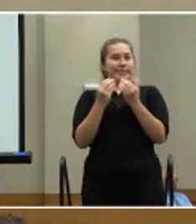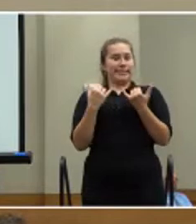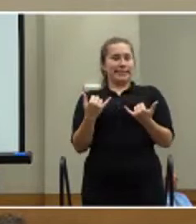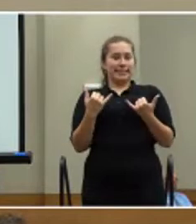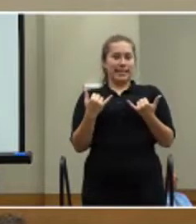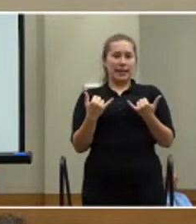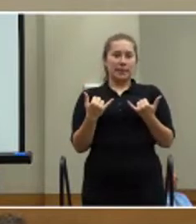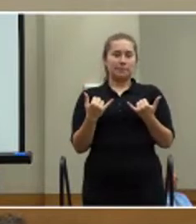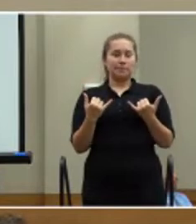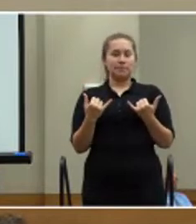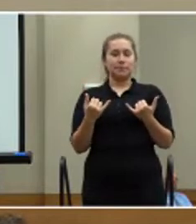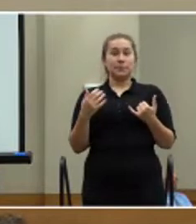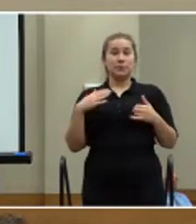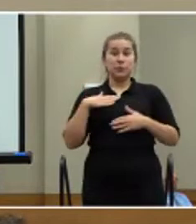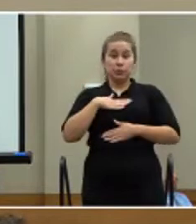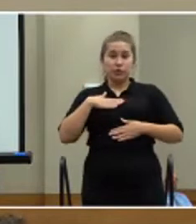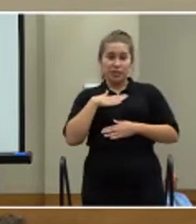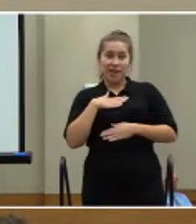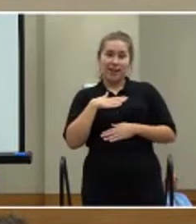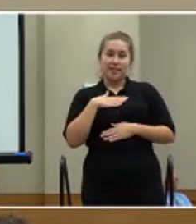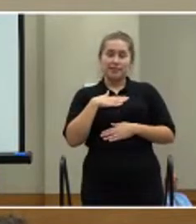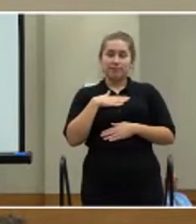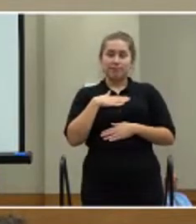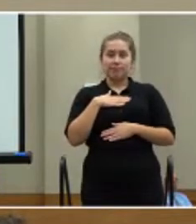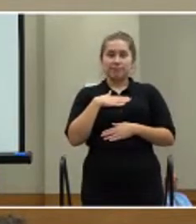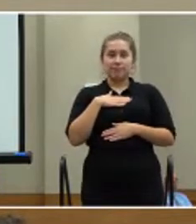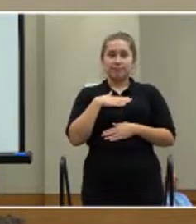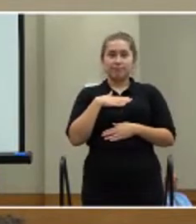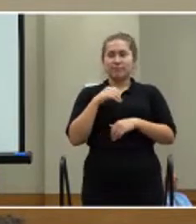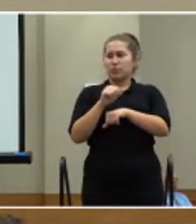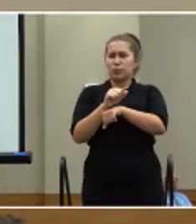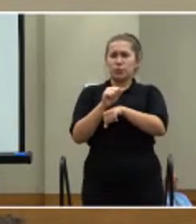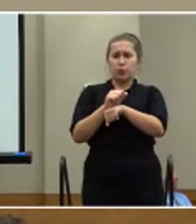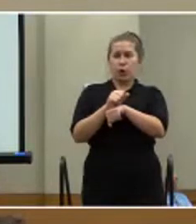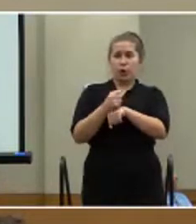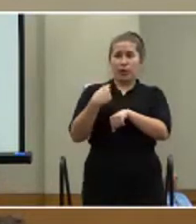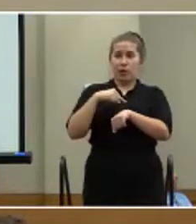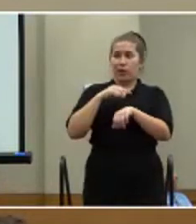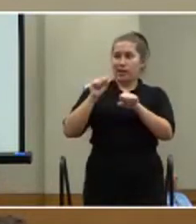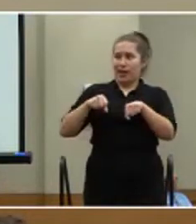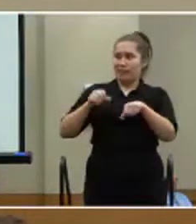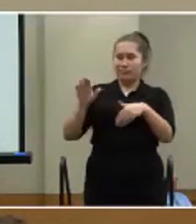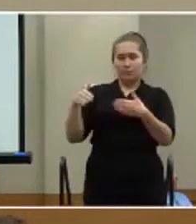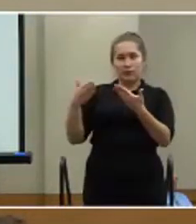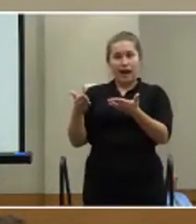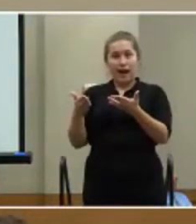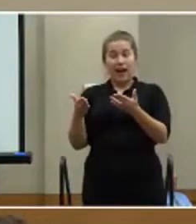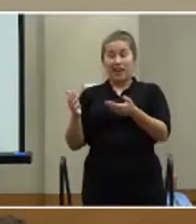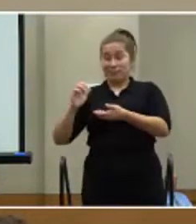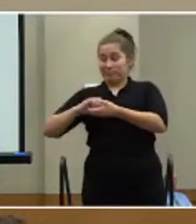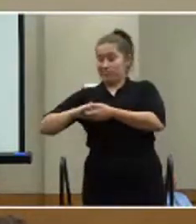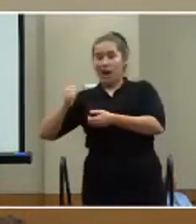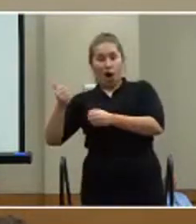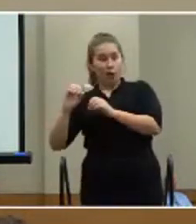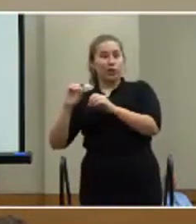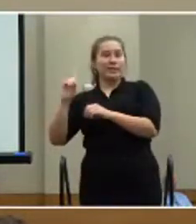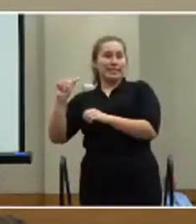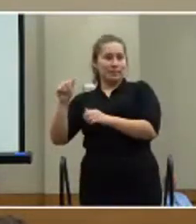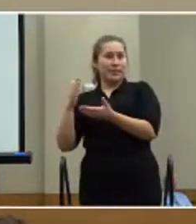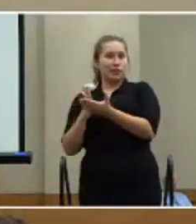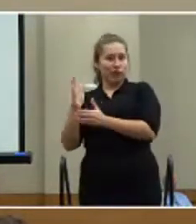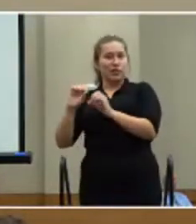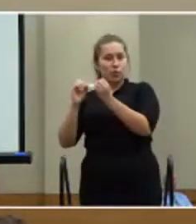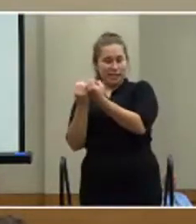and we appreciate the work that we're able to do along with other disability rights organizations, both